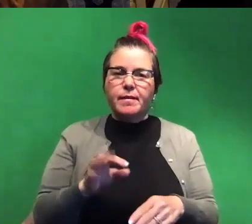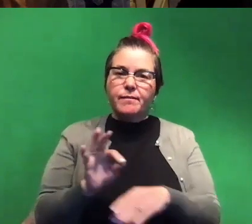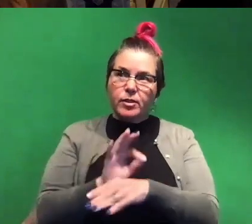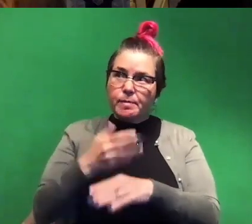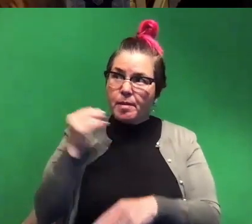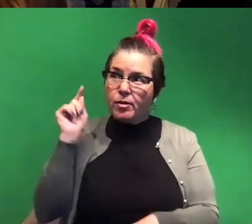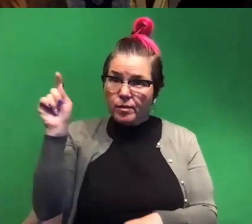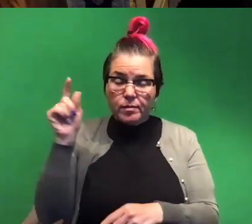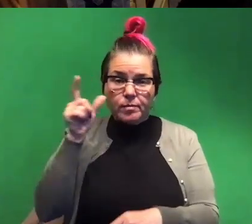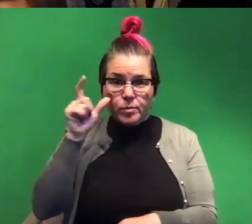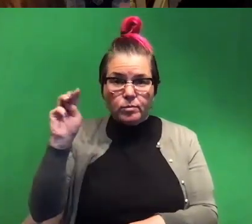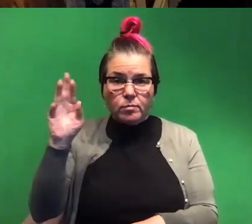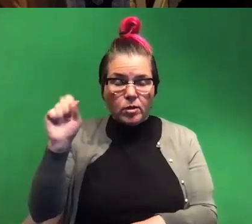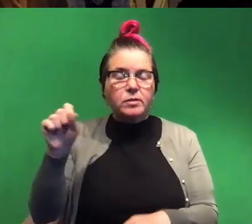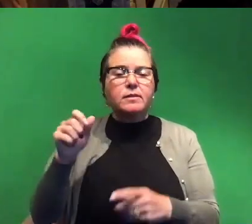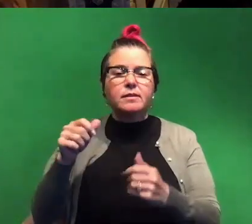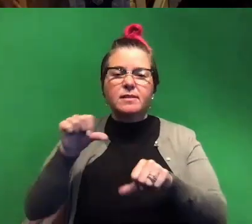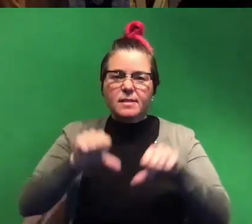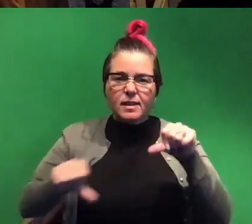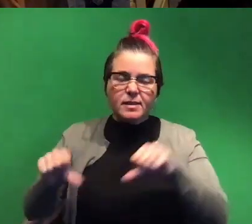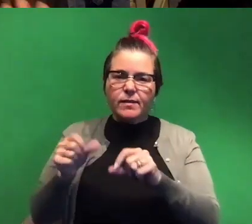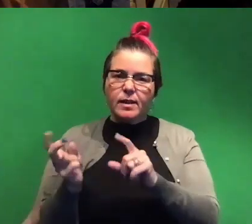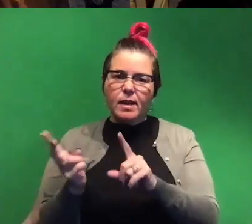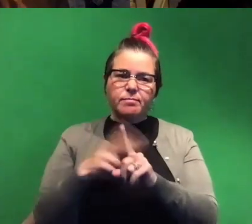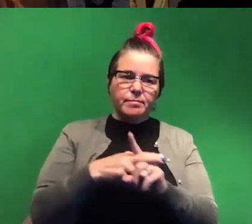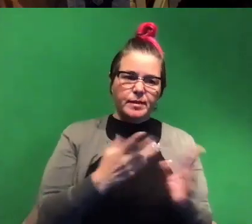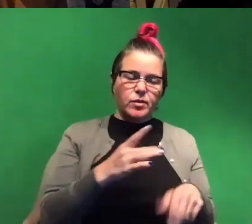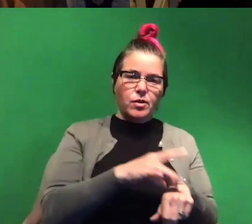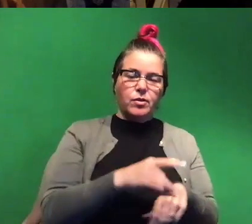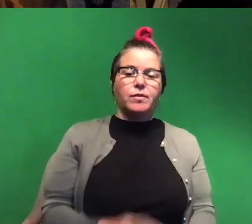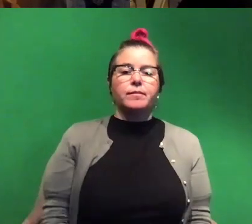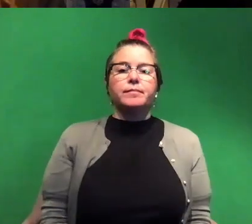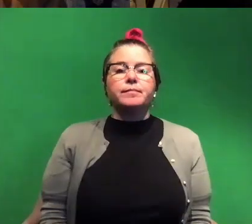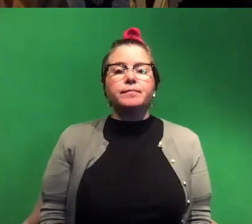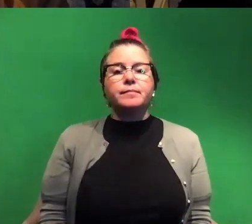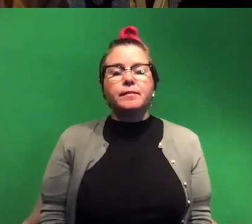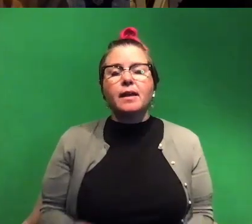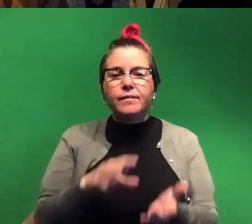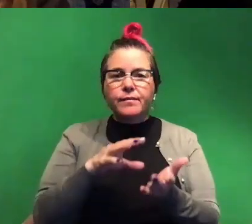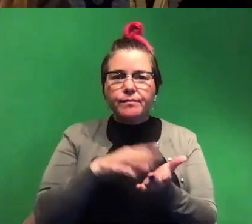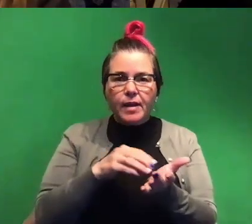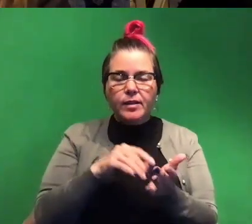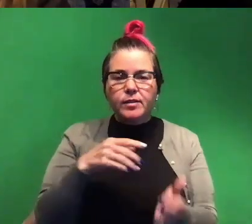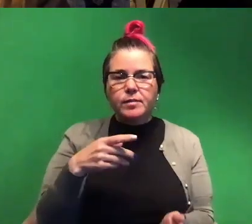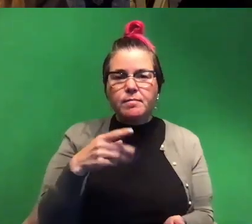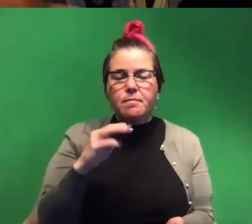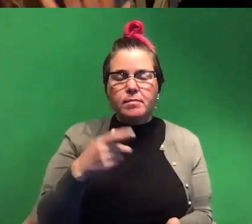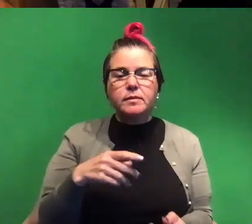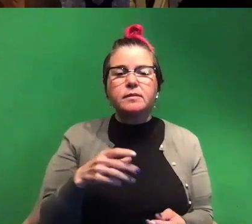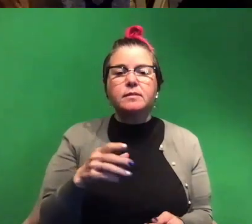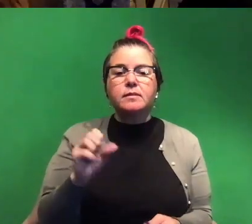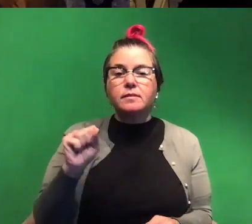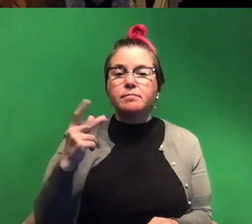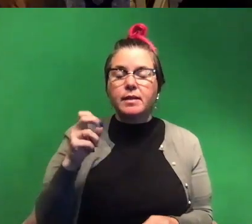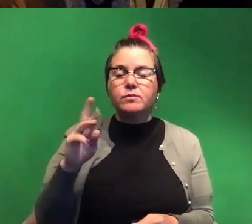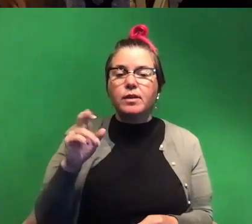also just scientifically of like vacuum pumps and stuff have transferred from being space rated to being